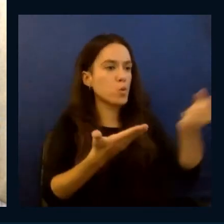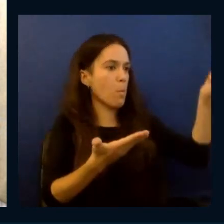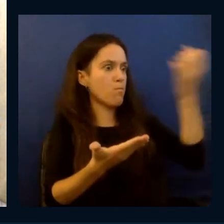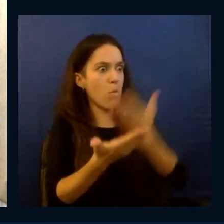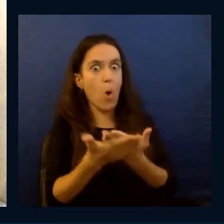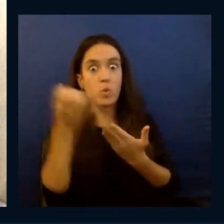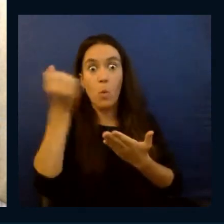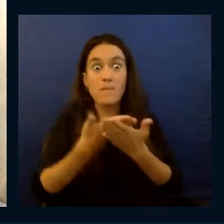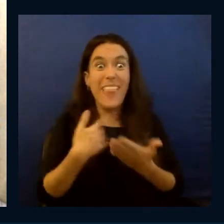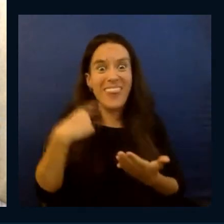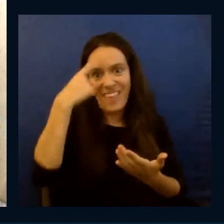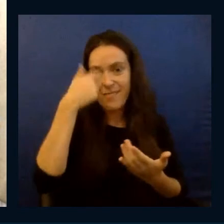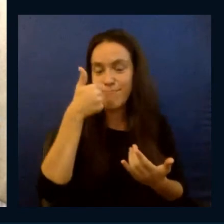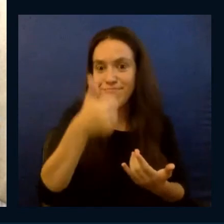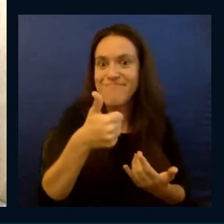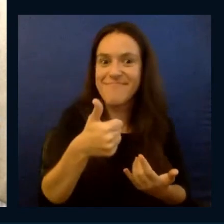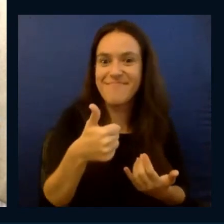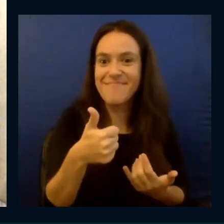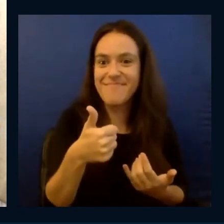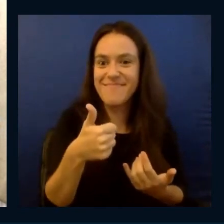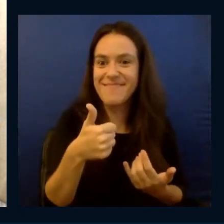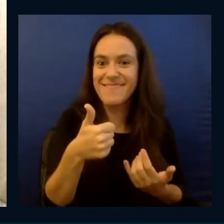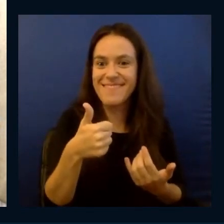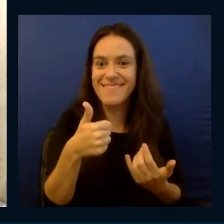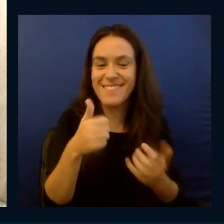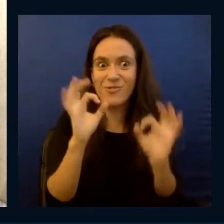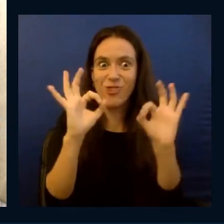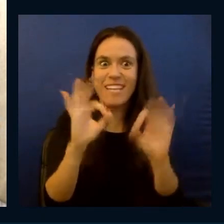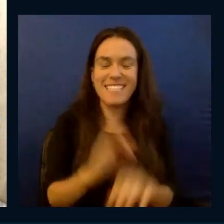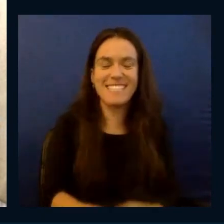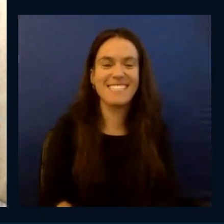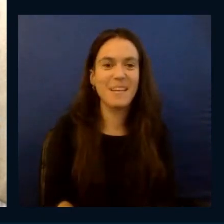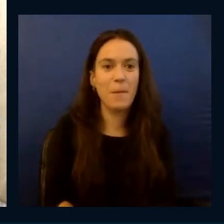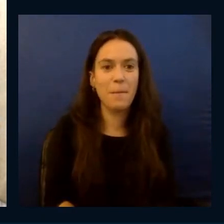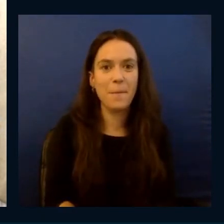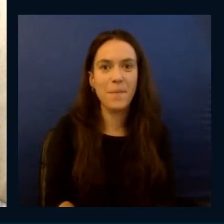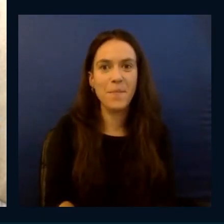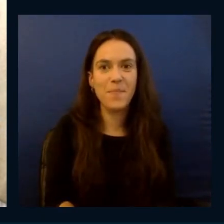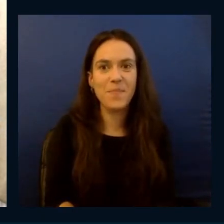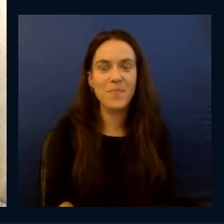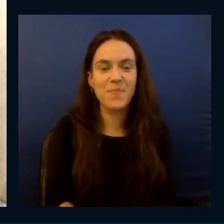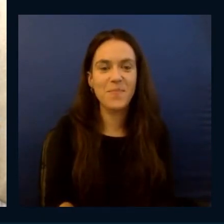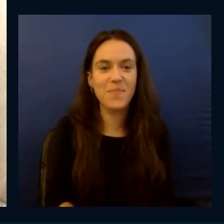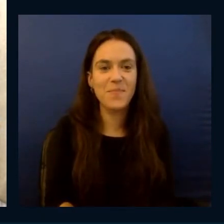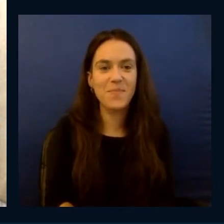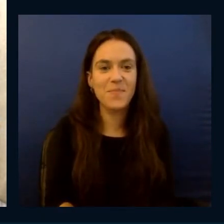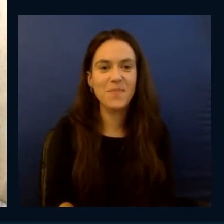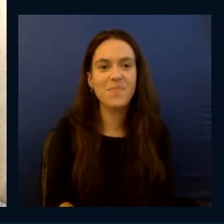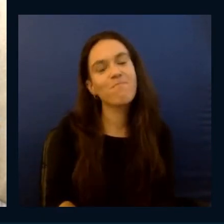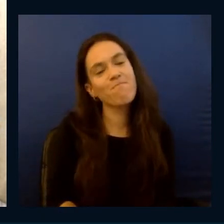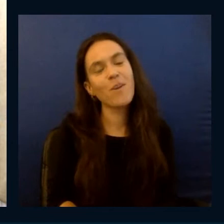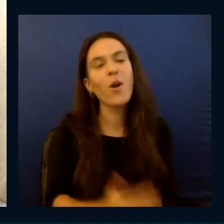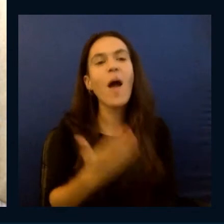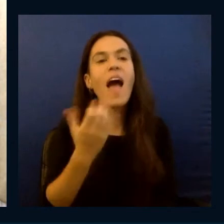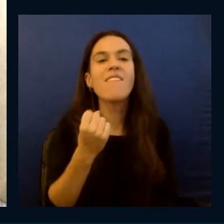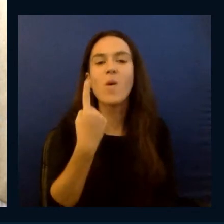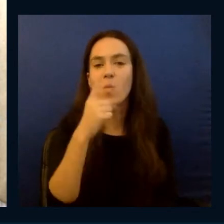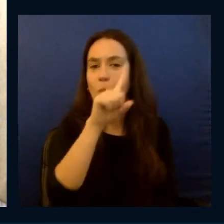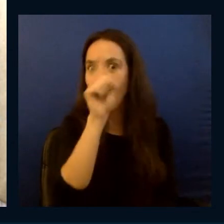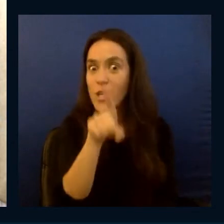easy that way. So yeah, it's great. So I have another question for you,